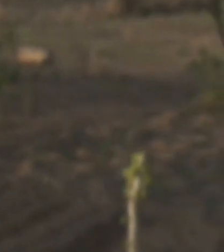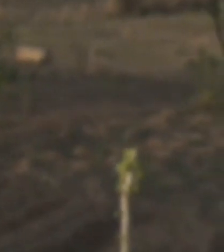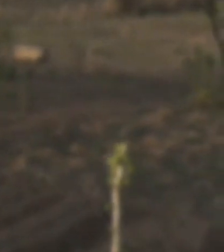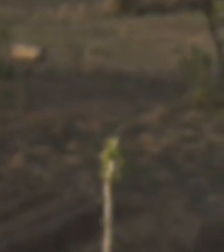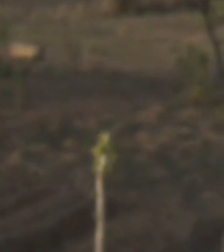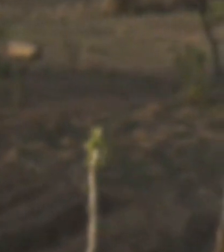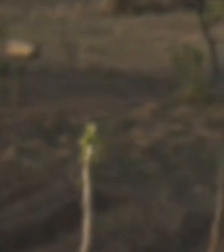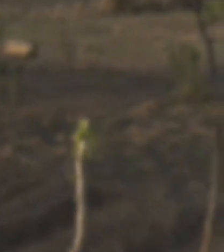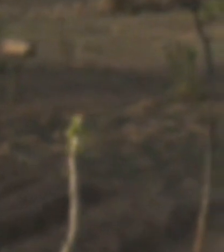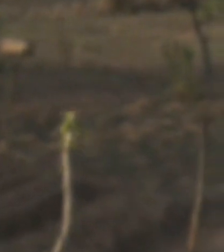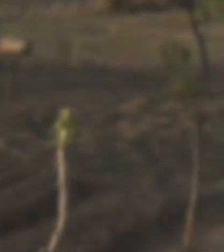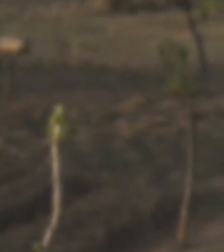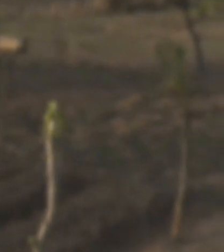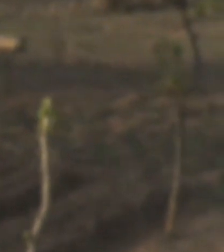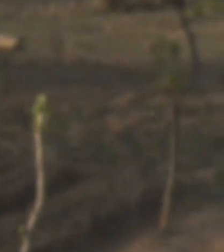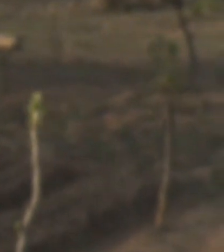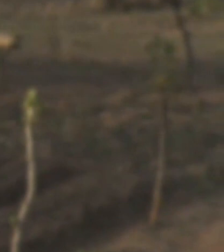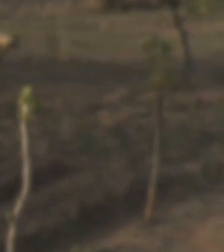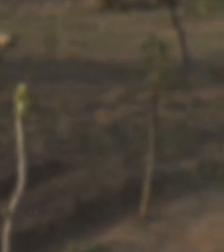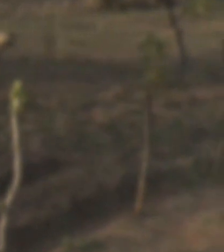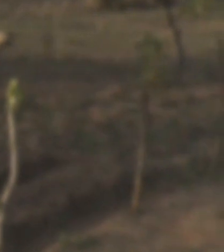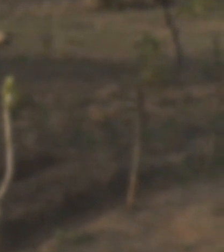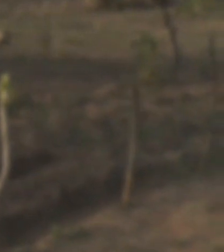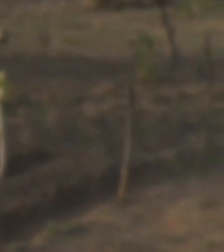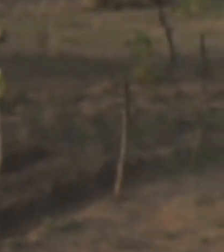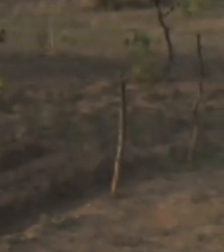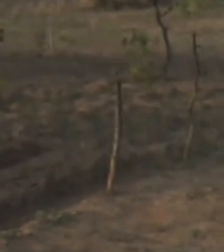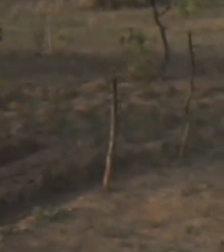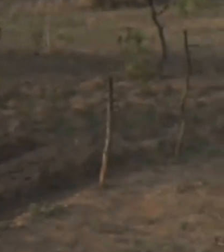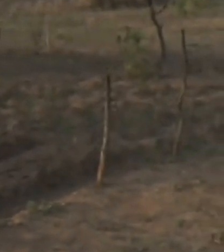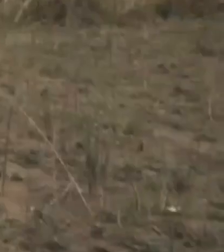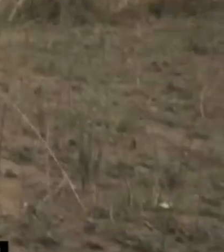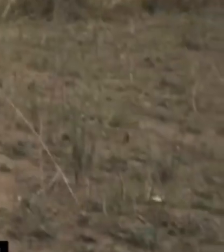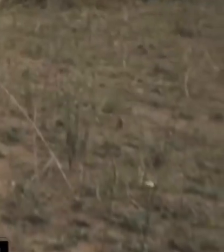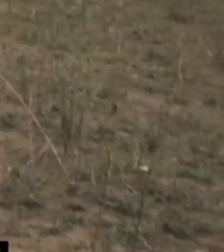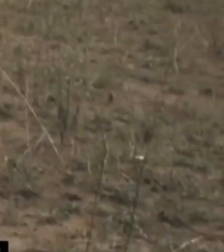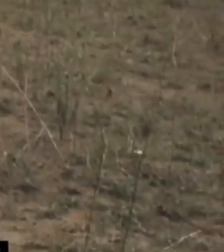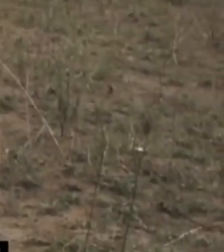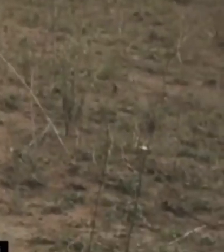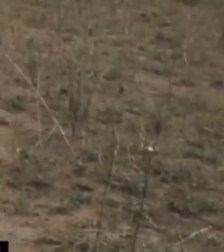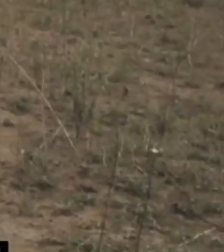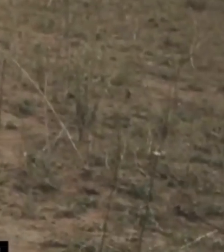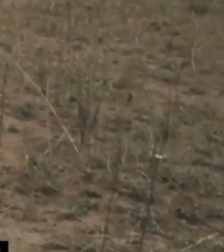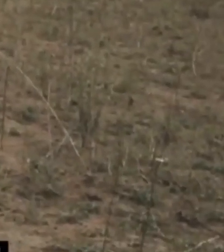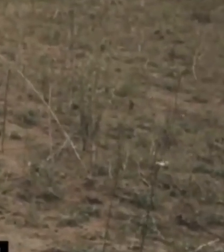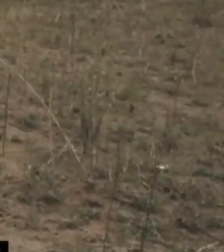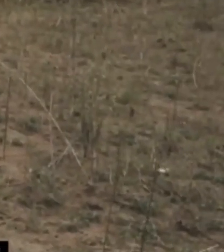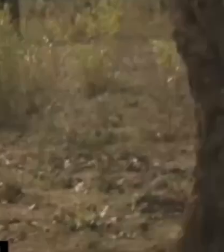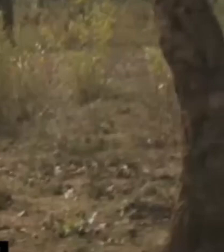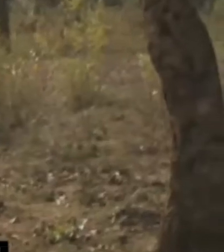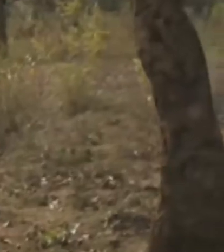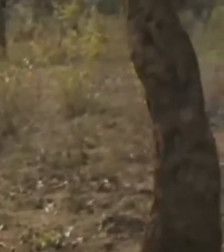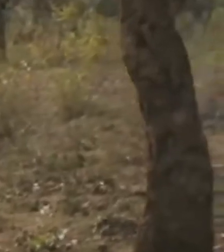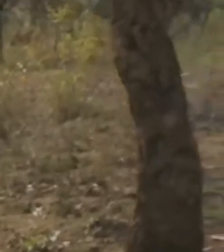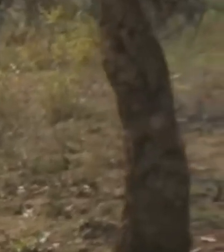nyanga be ni. Pemiro dog ping, pitu kich, po we hani choki kena tuero, etu wan mondu shudang tuero jami dusha manisha